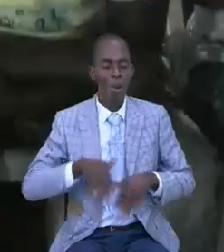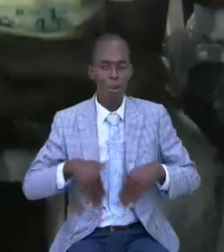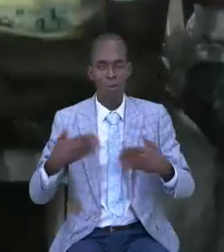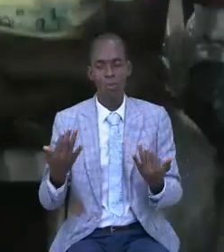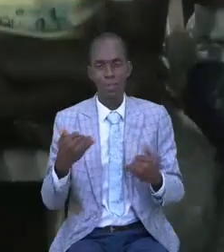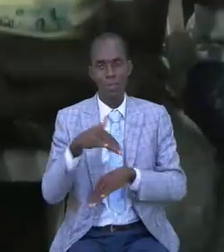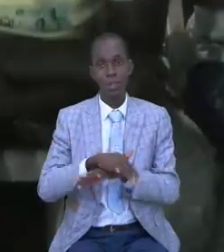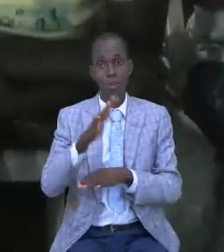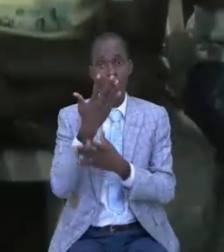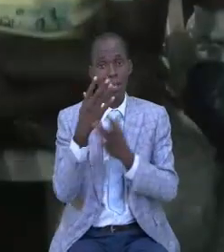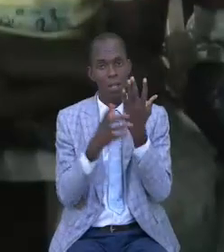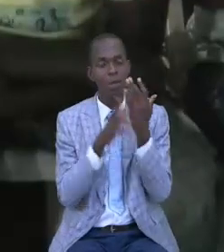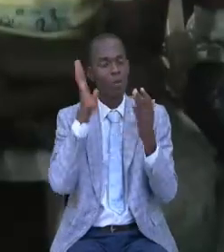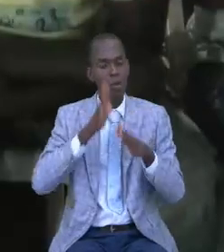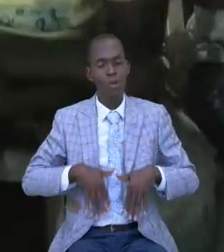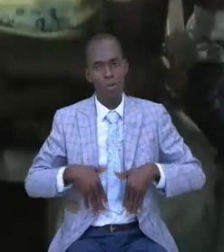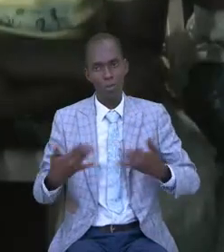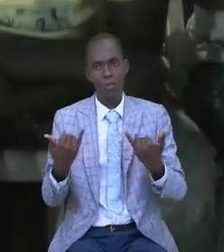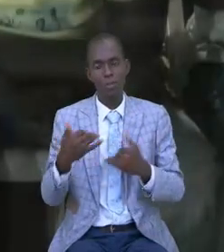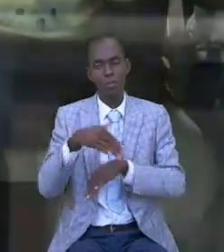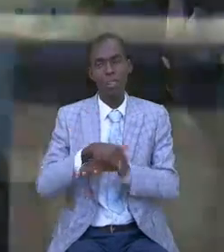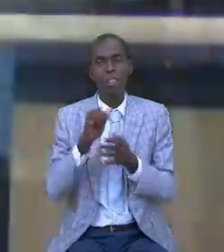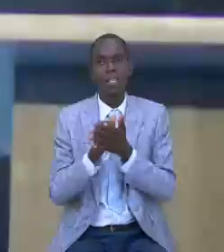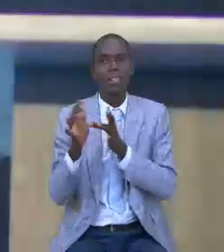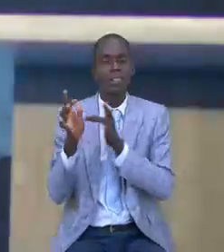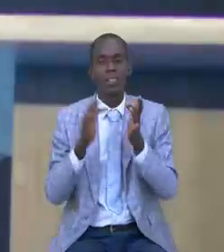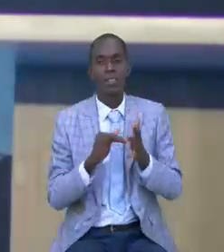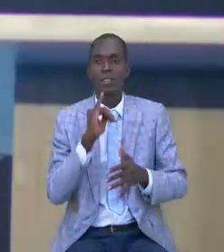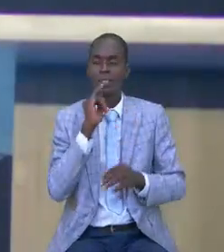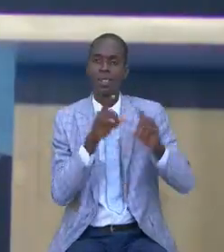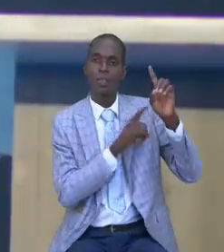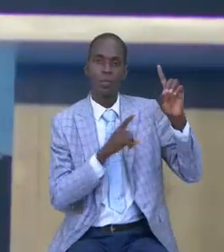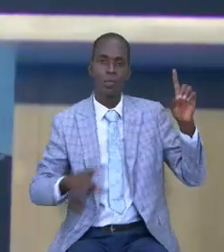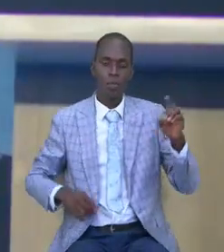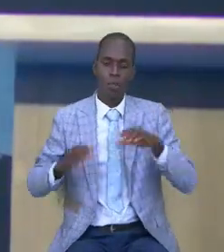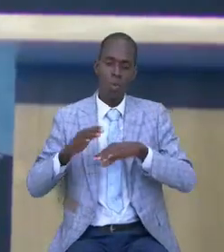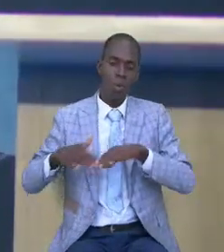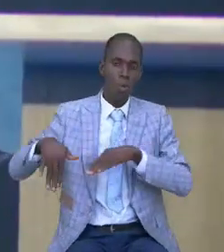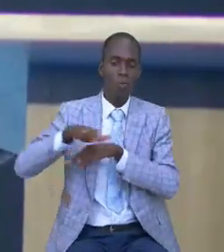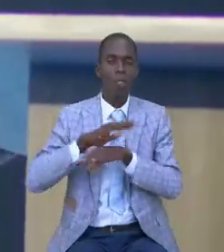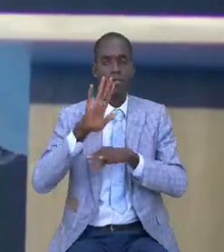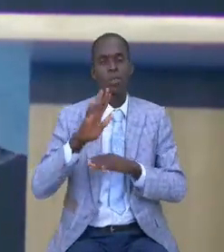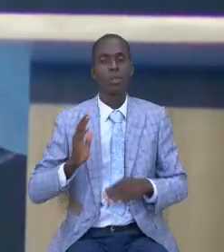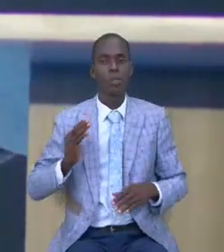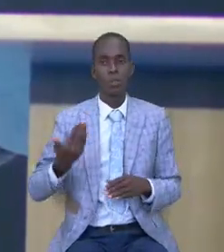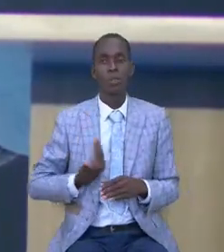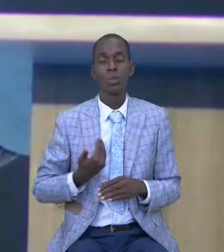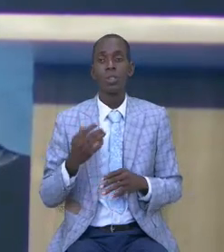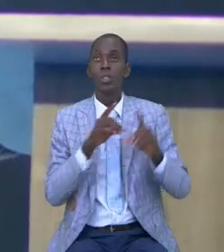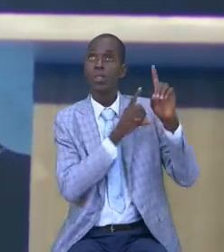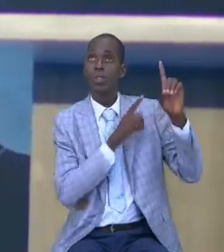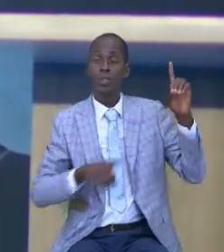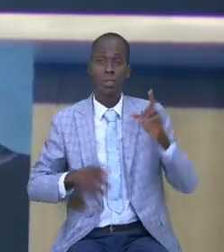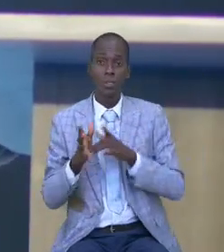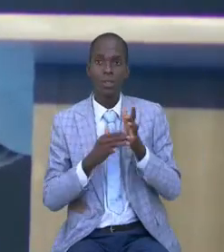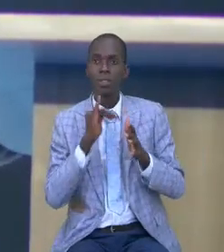tonight that Jesus is Lord over your soul. Jesus is Lord